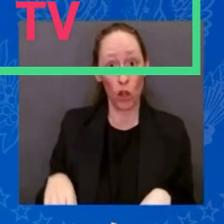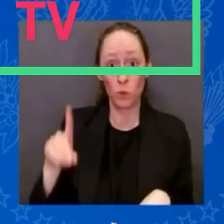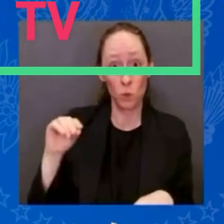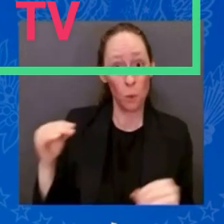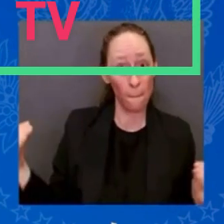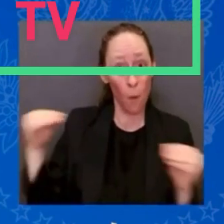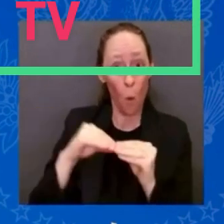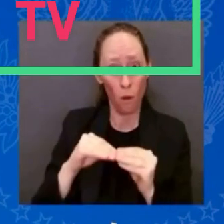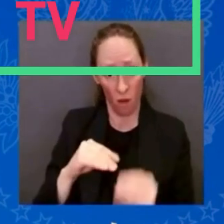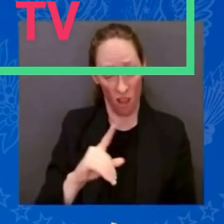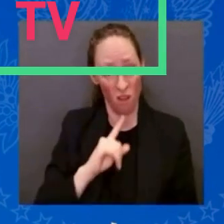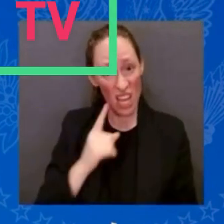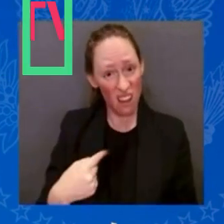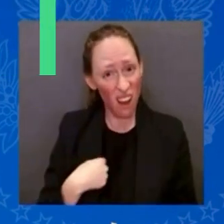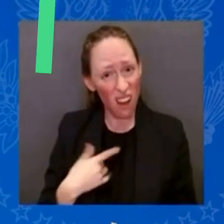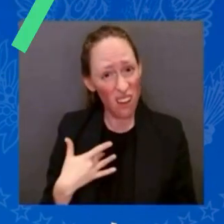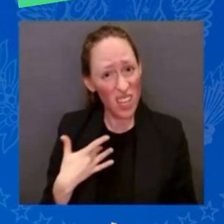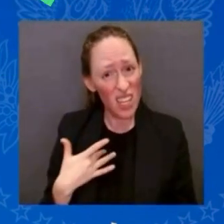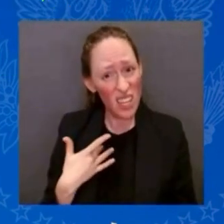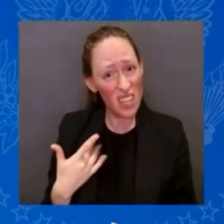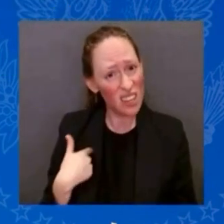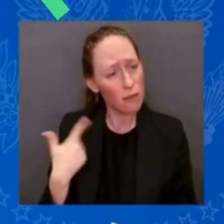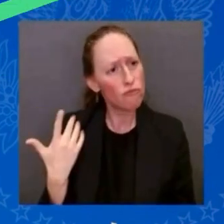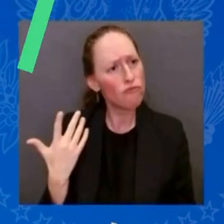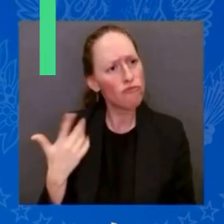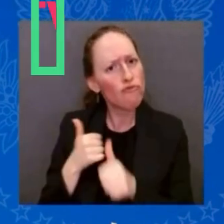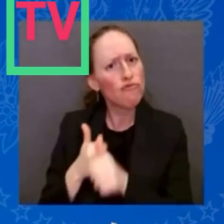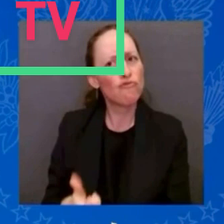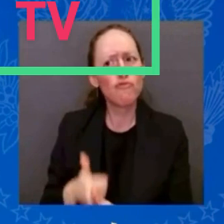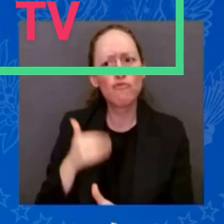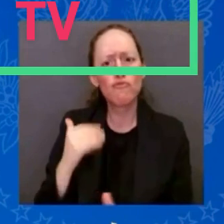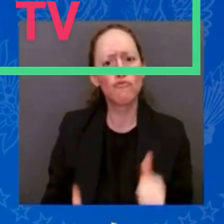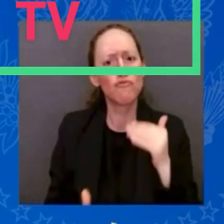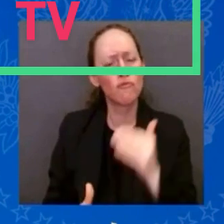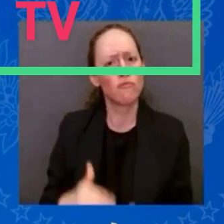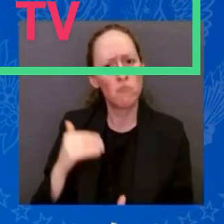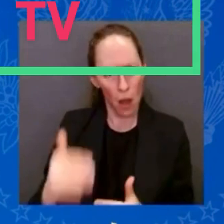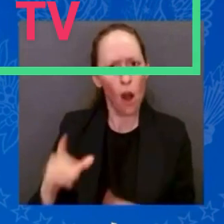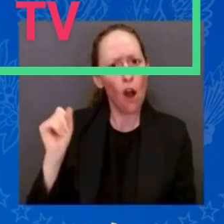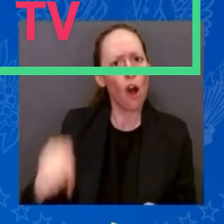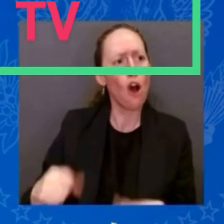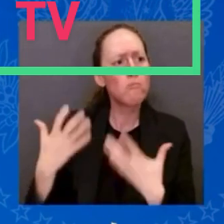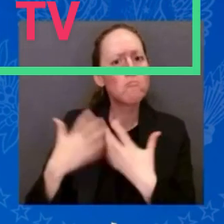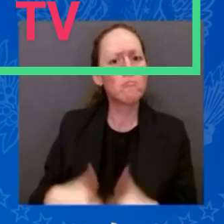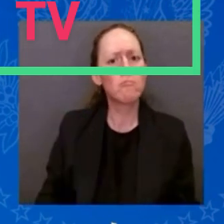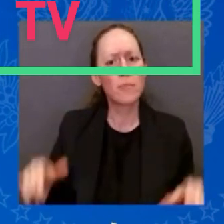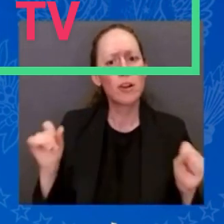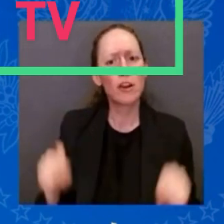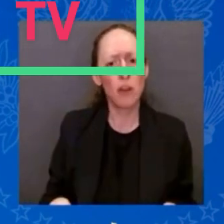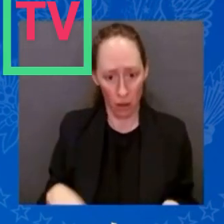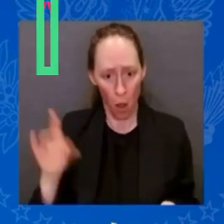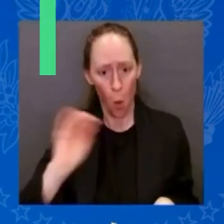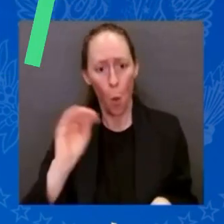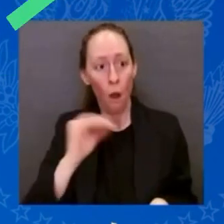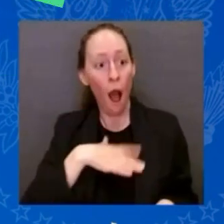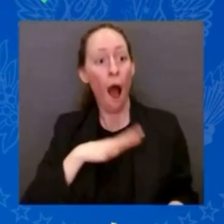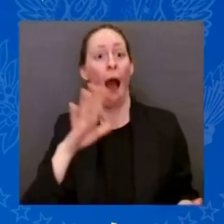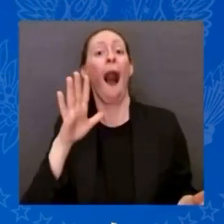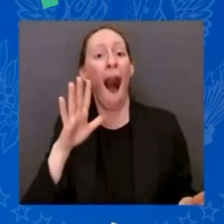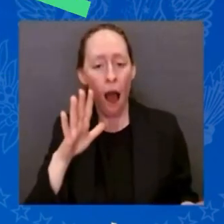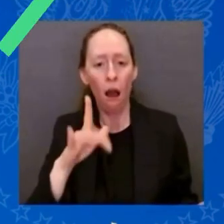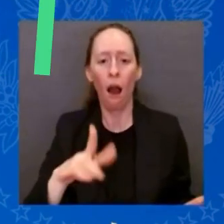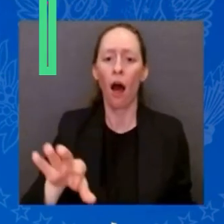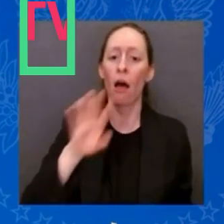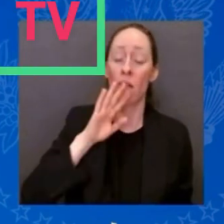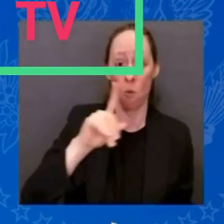was appropriate and was able to be done and would get done. I didn't give borrowers false hope, but the Republicans snatched away the